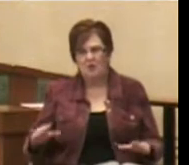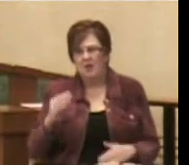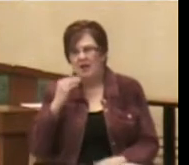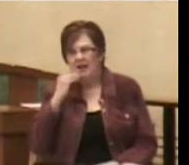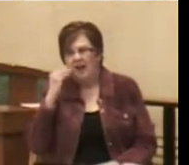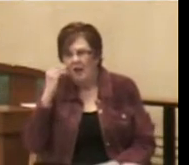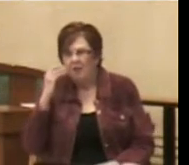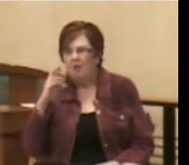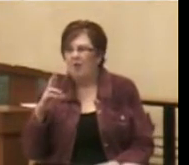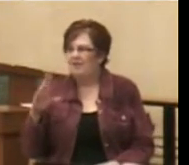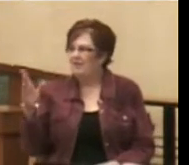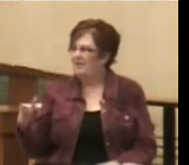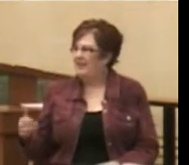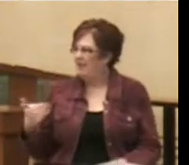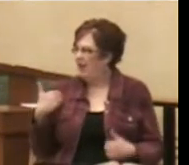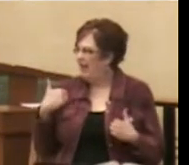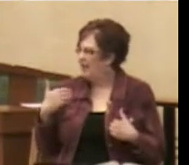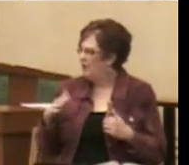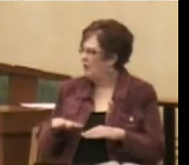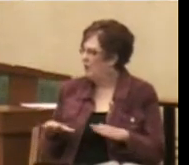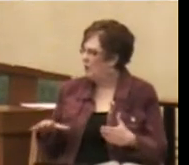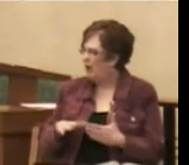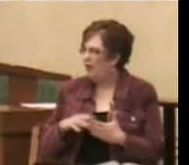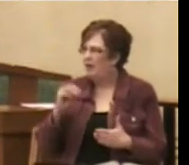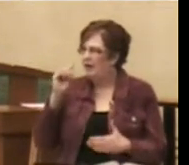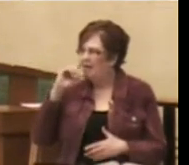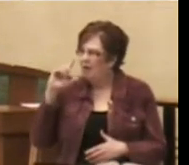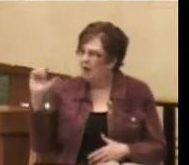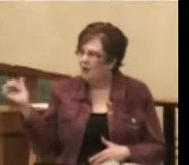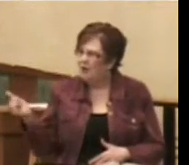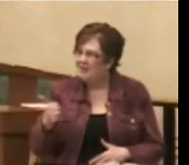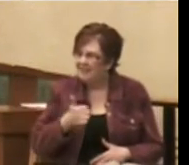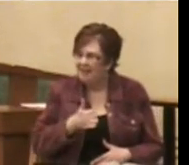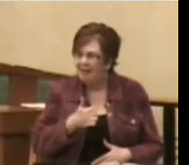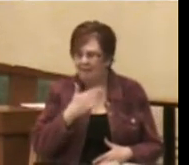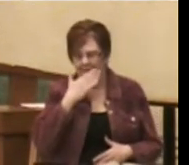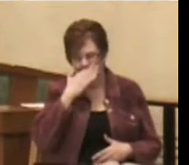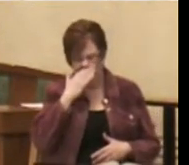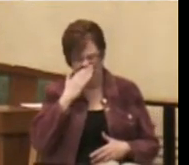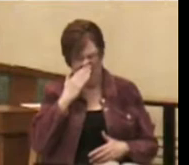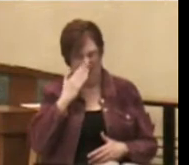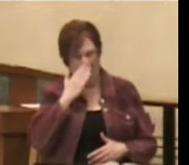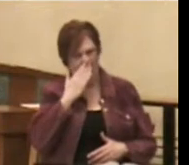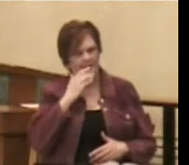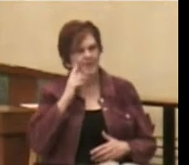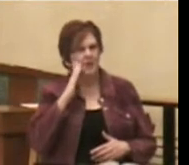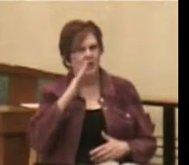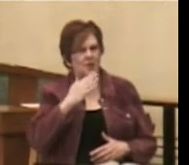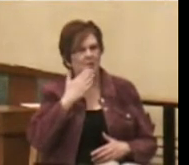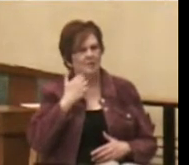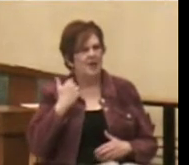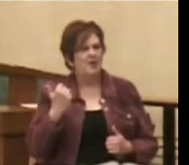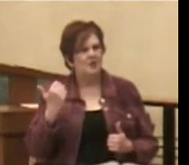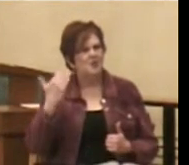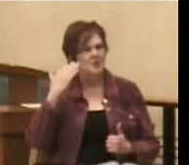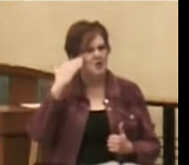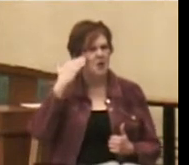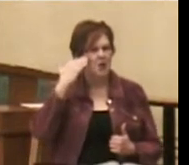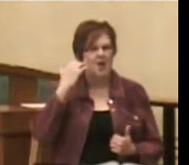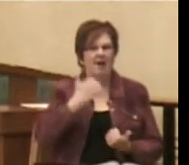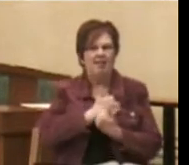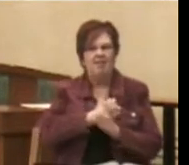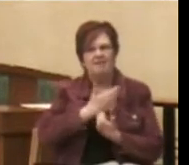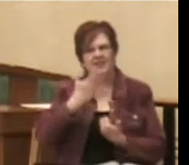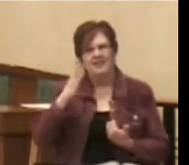home, or if you've never had children, learn it for yourself. You will come better to know a